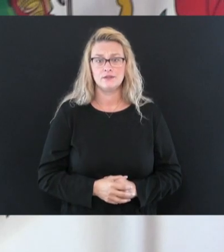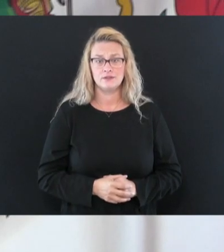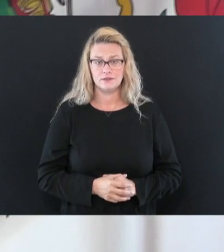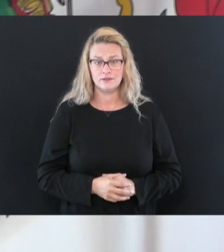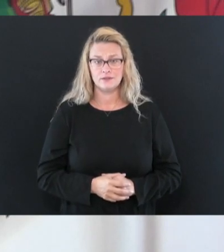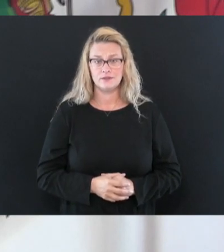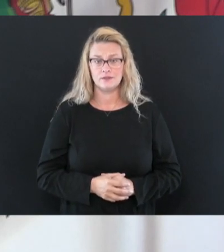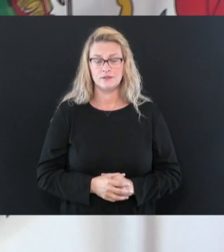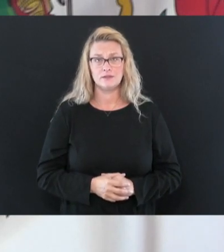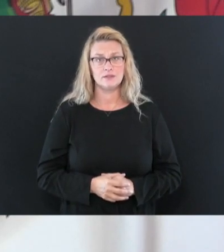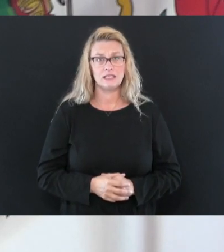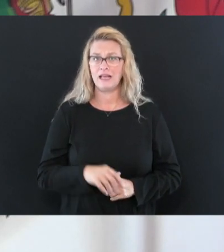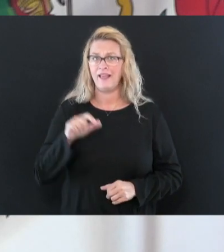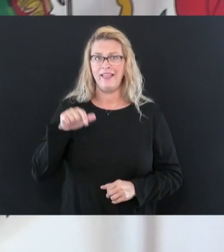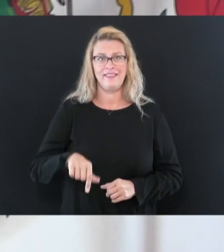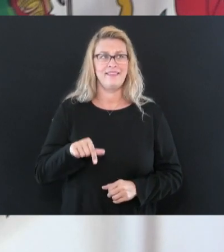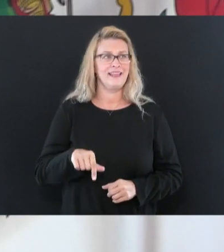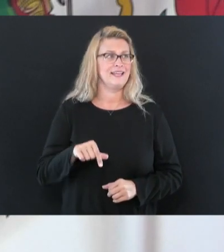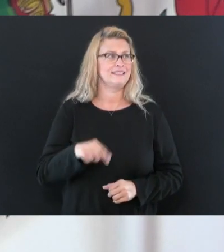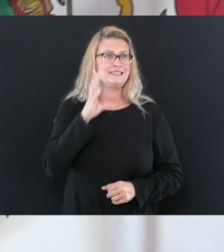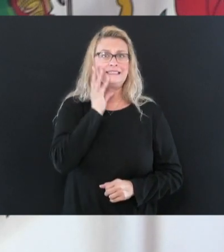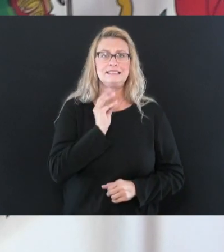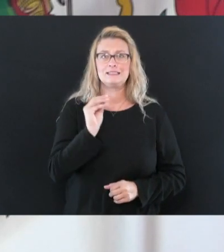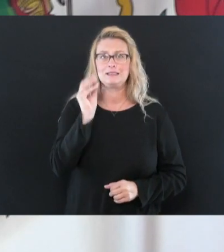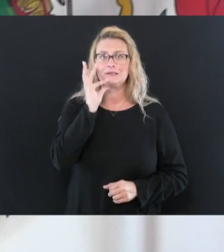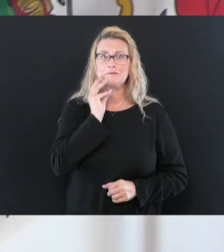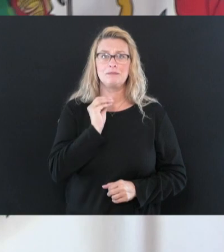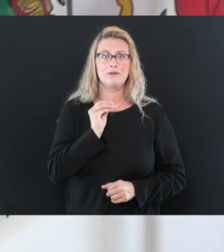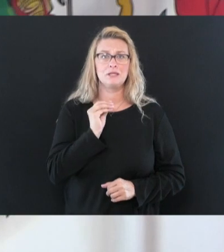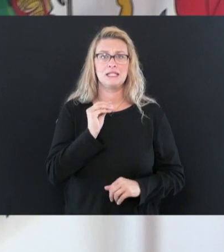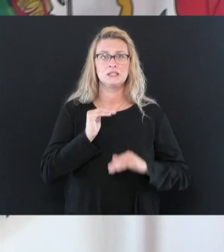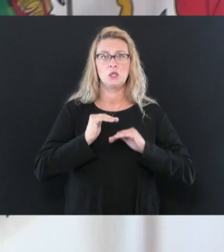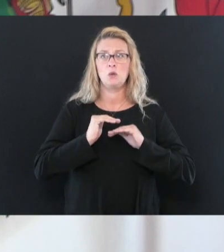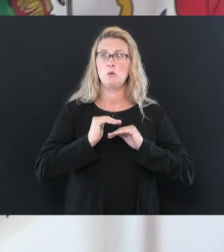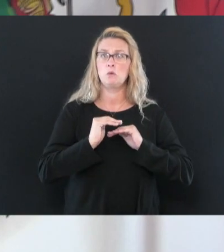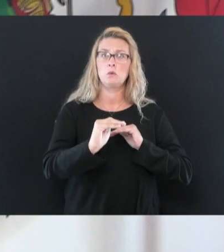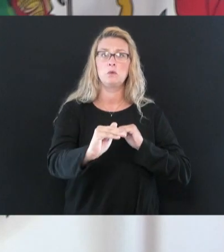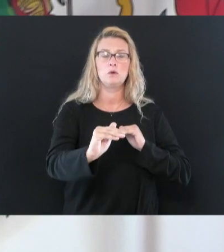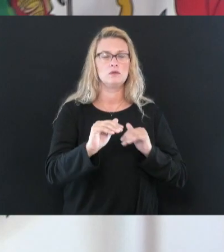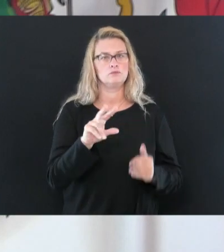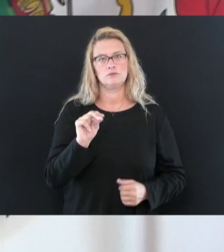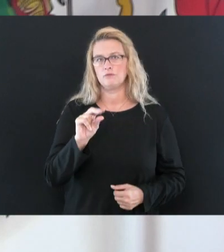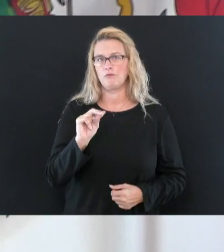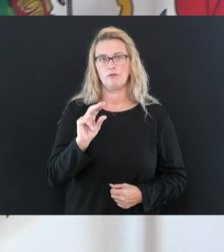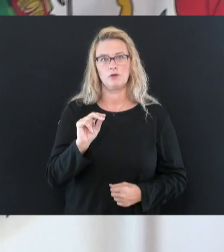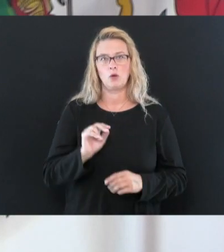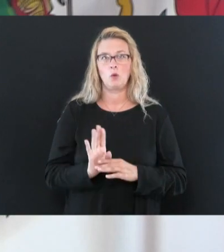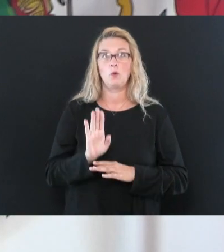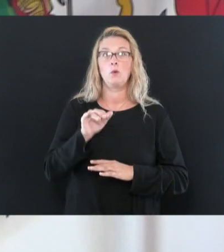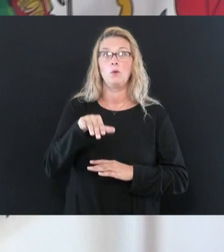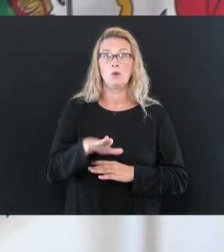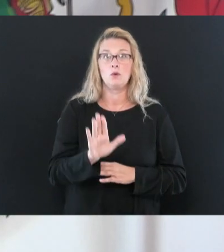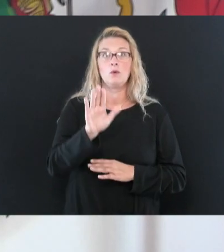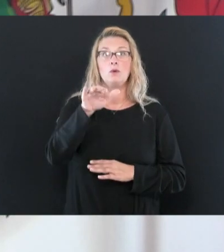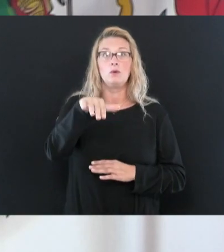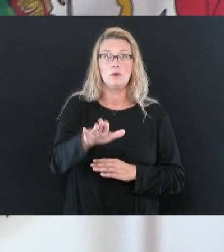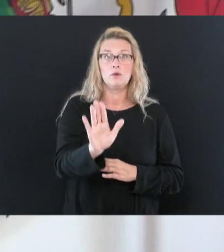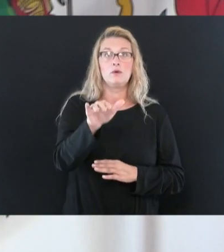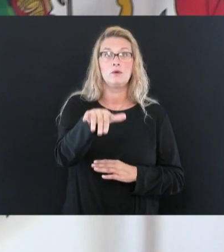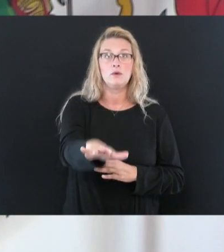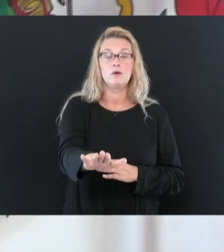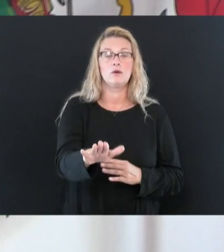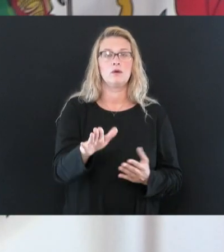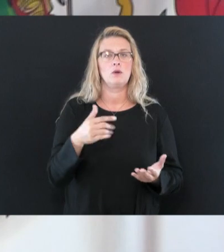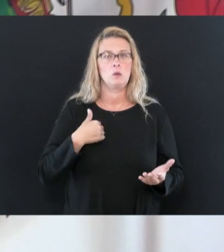this is a bumpy ride, and just know there's still some